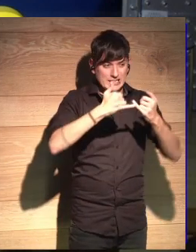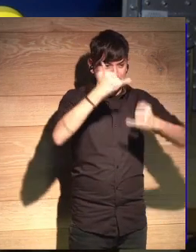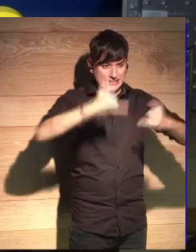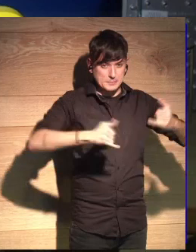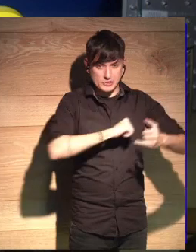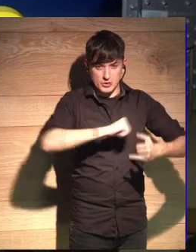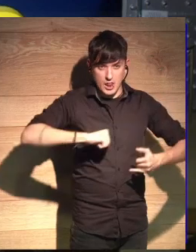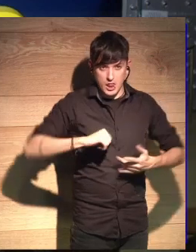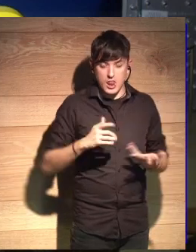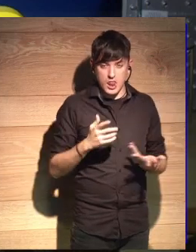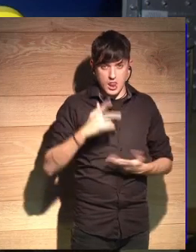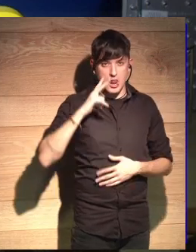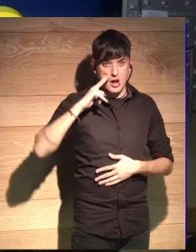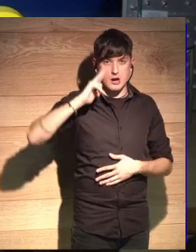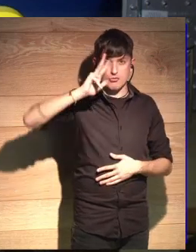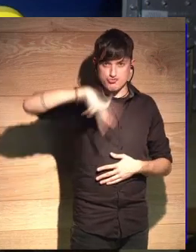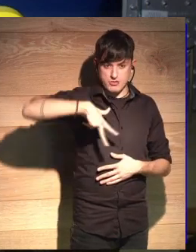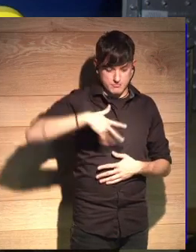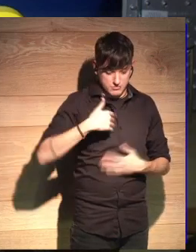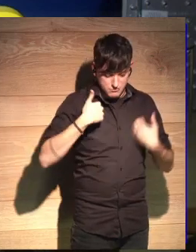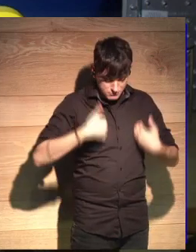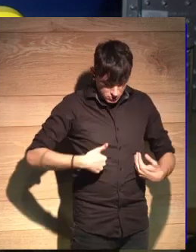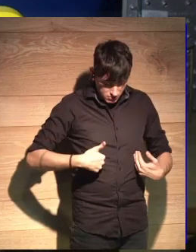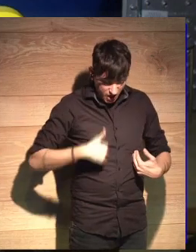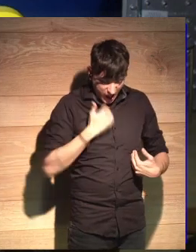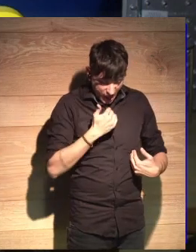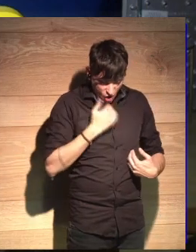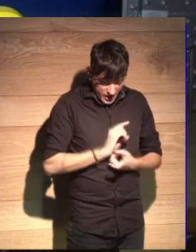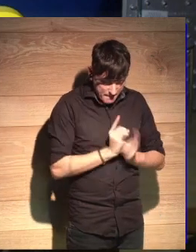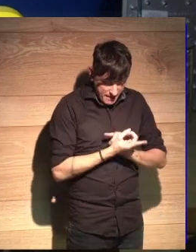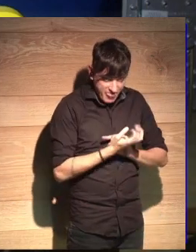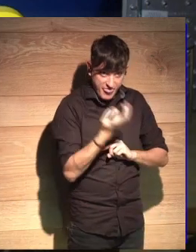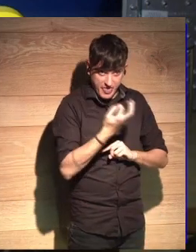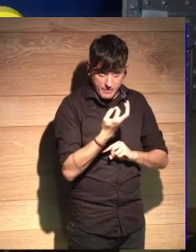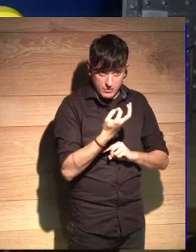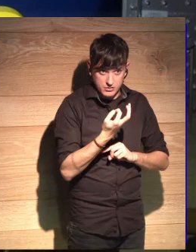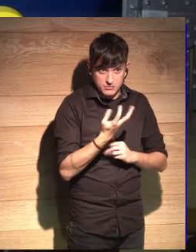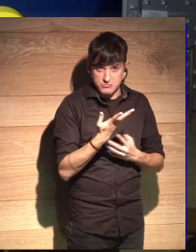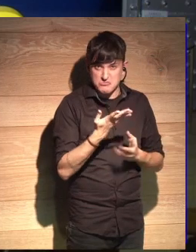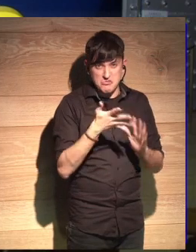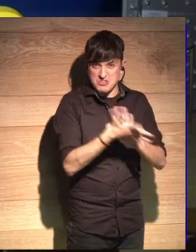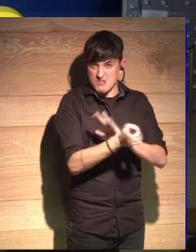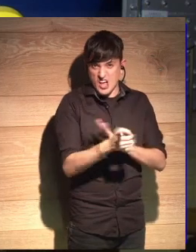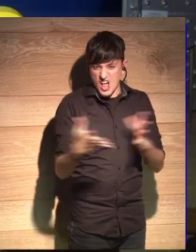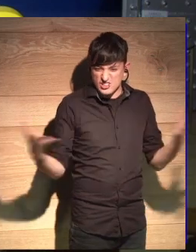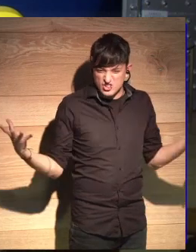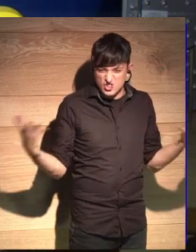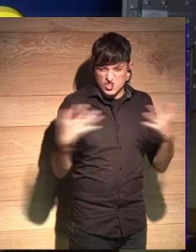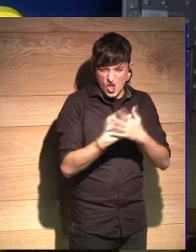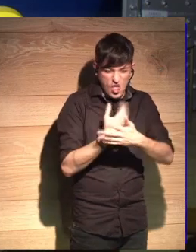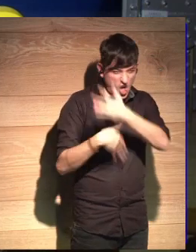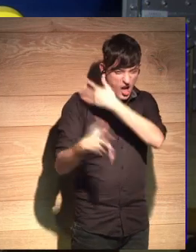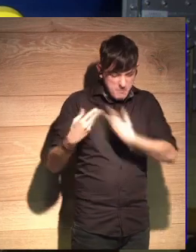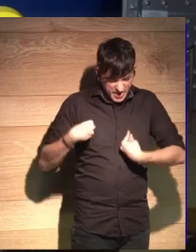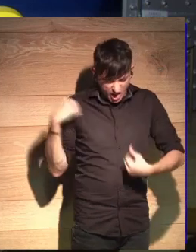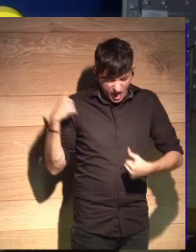recognize you have to change something about yourself, it doesn't mean that you're going to throw away everything about yourself. Instead, you